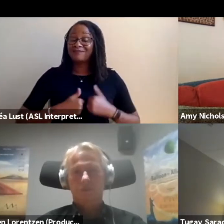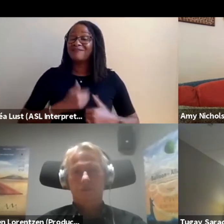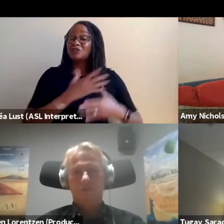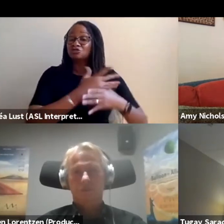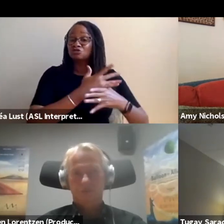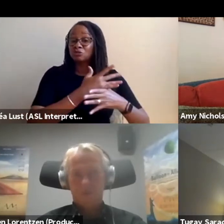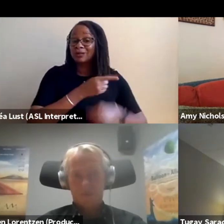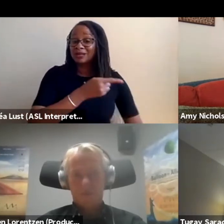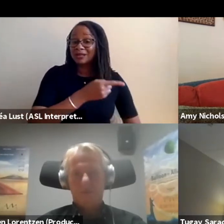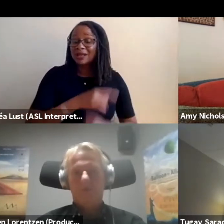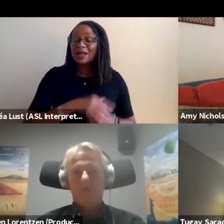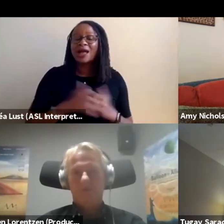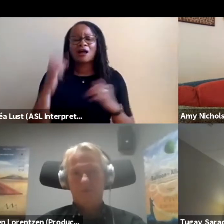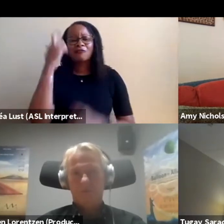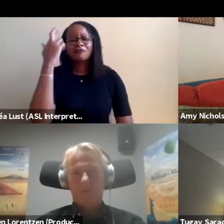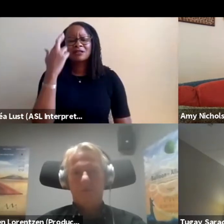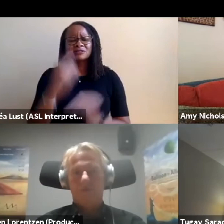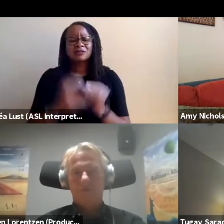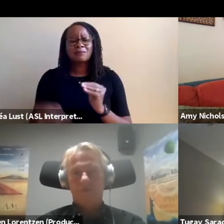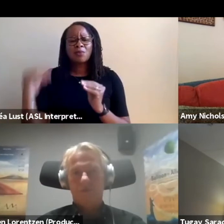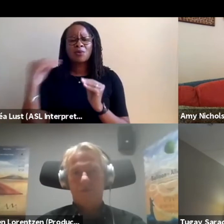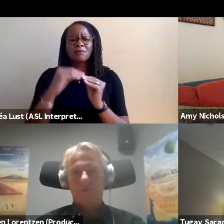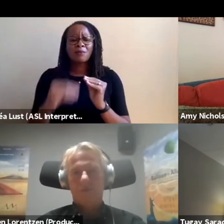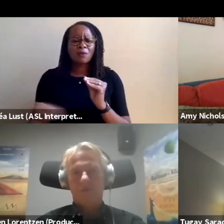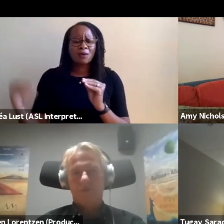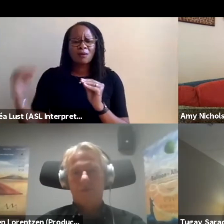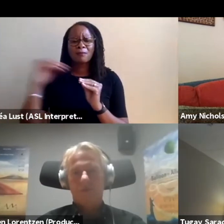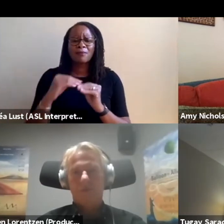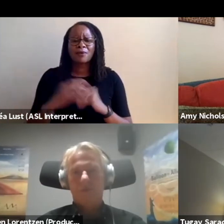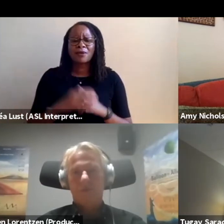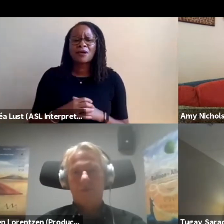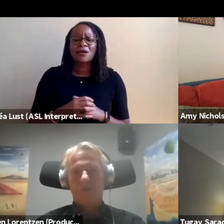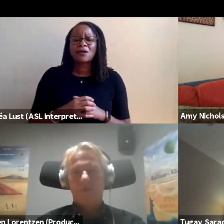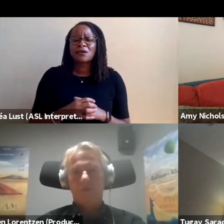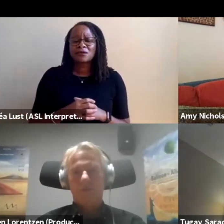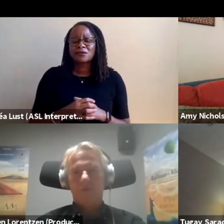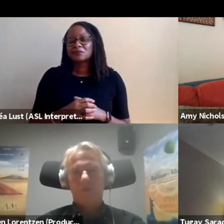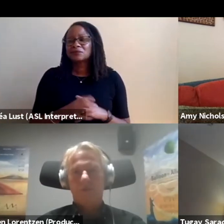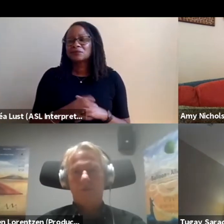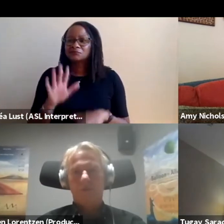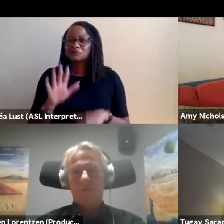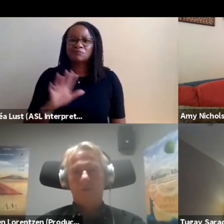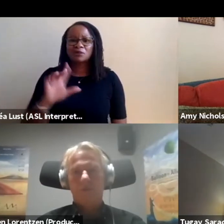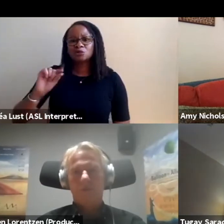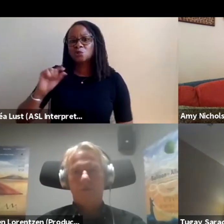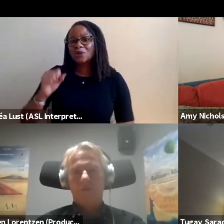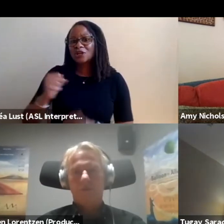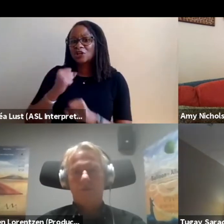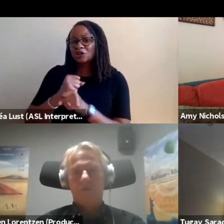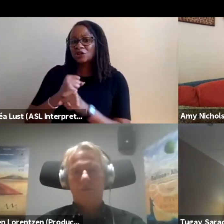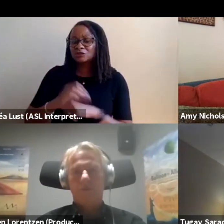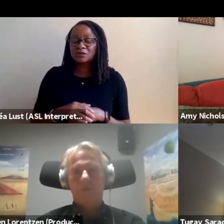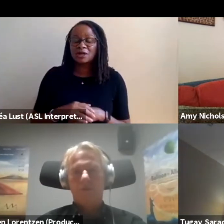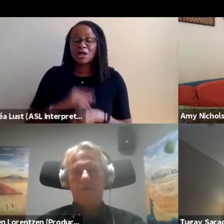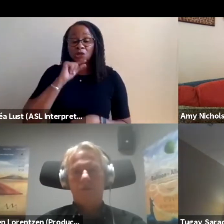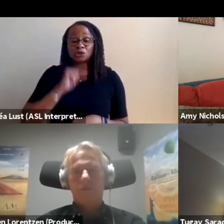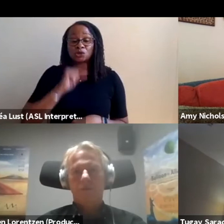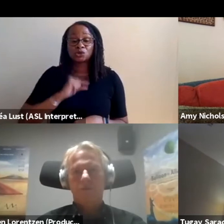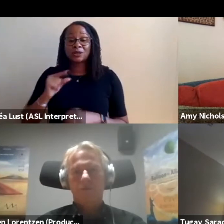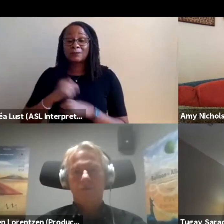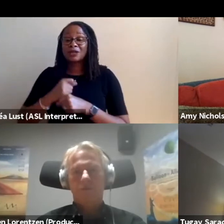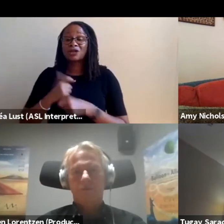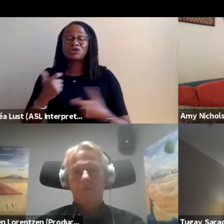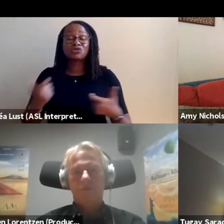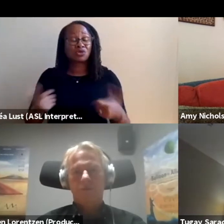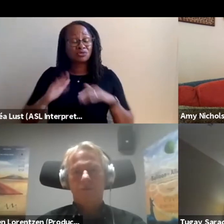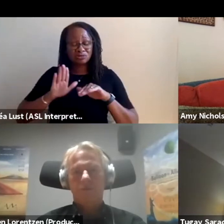realized that more and more in the further years, and especially in the last 20 years, Turkey made a huge step